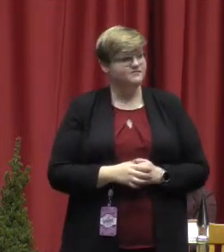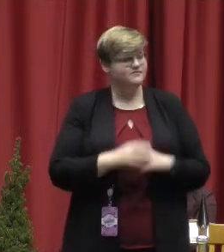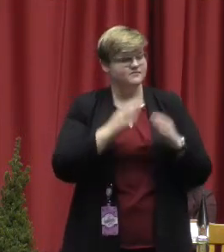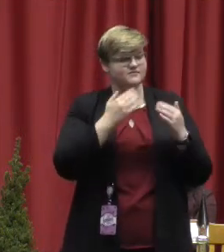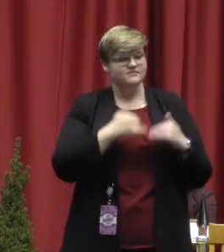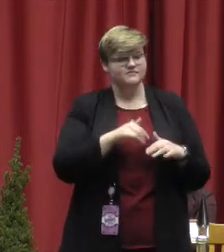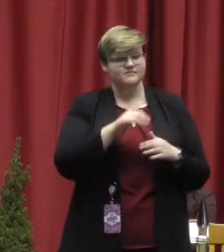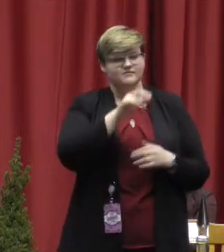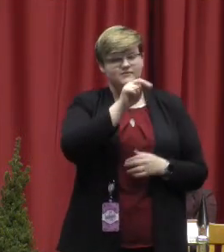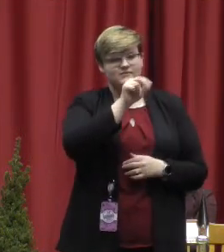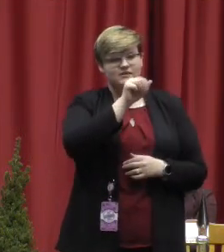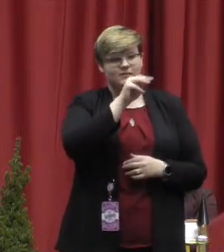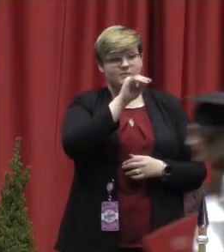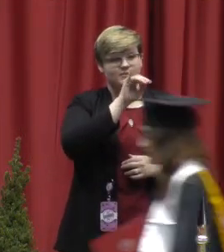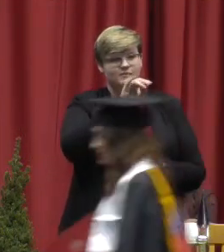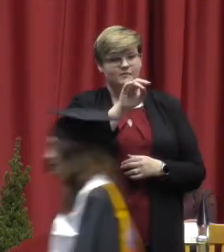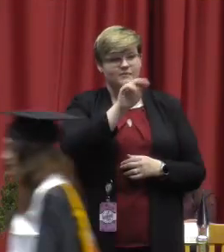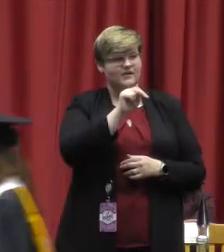Naveen Pandey.